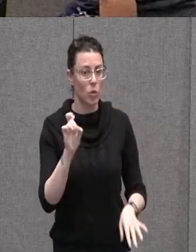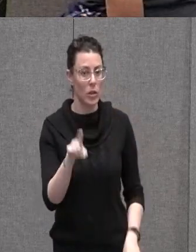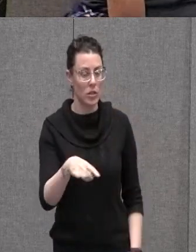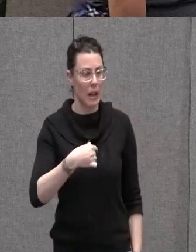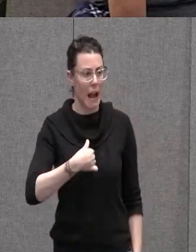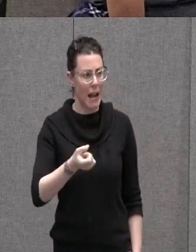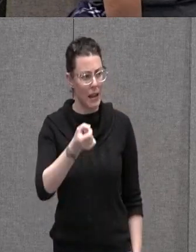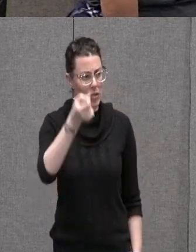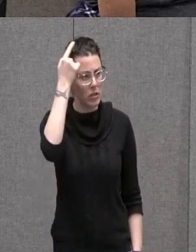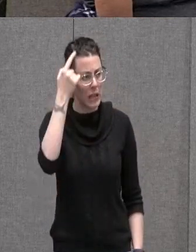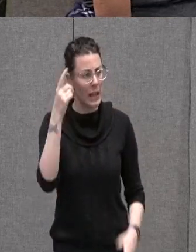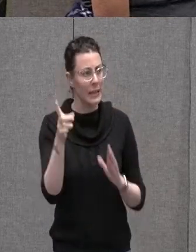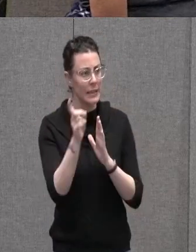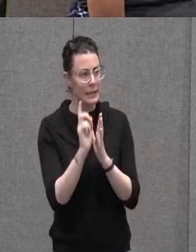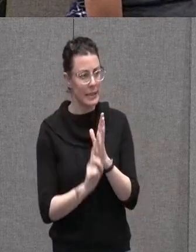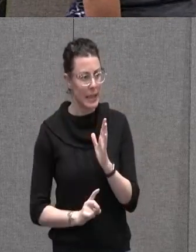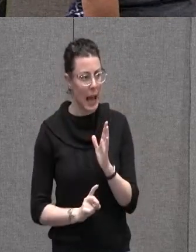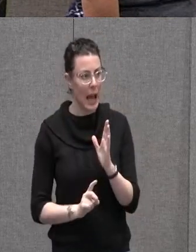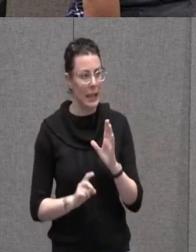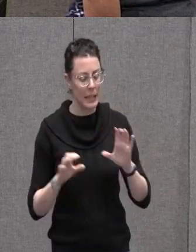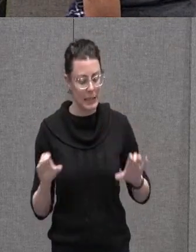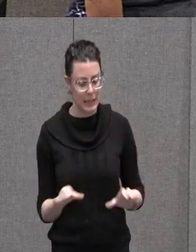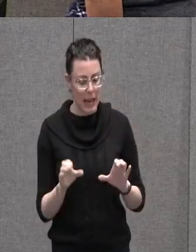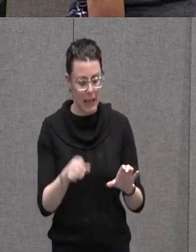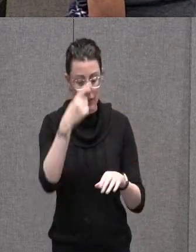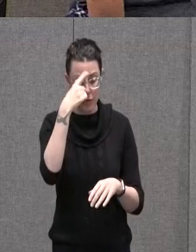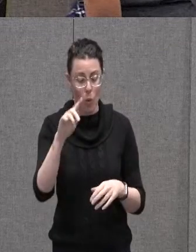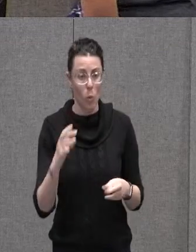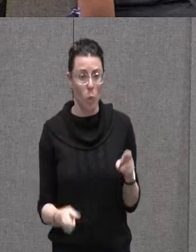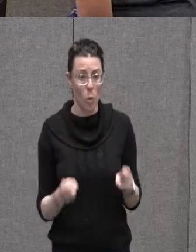and design tasks for a robot hero?